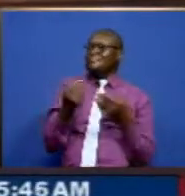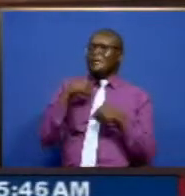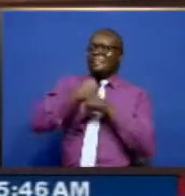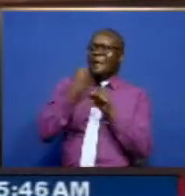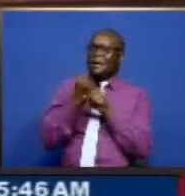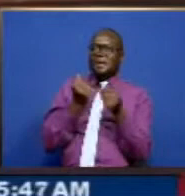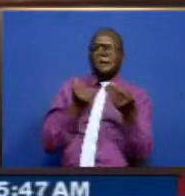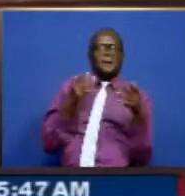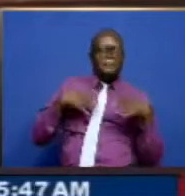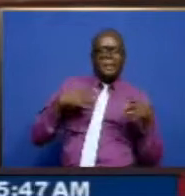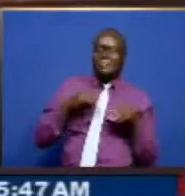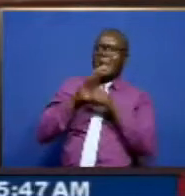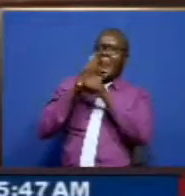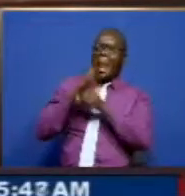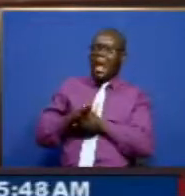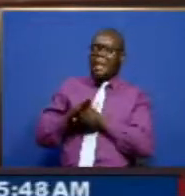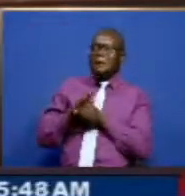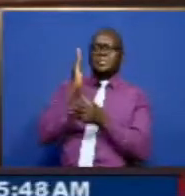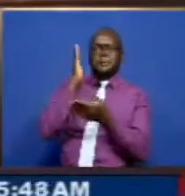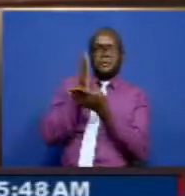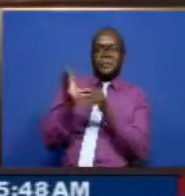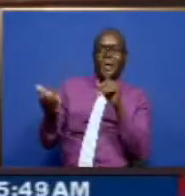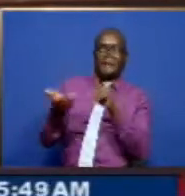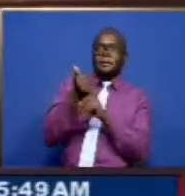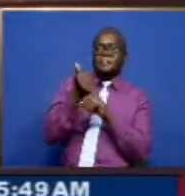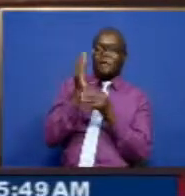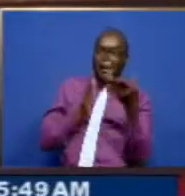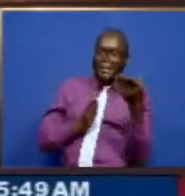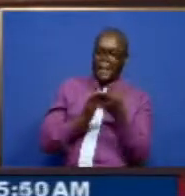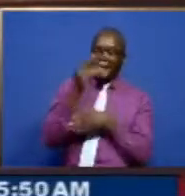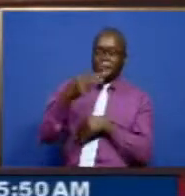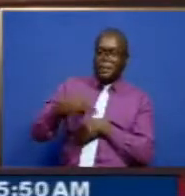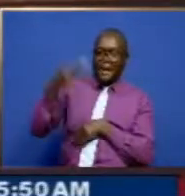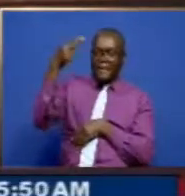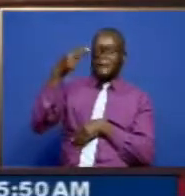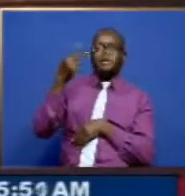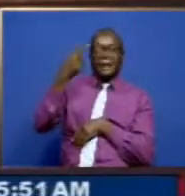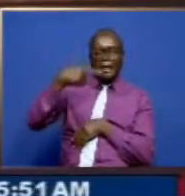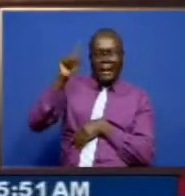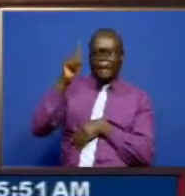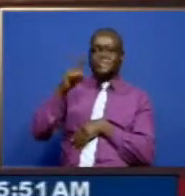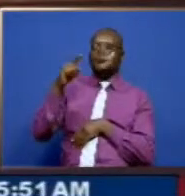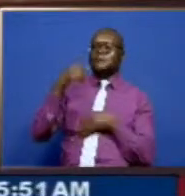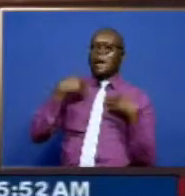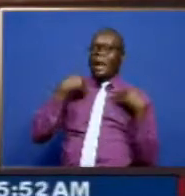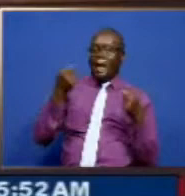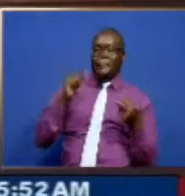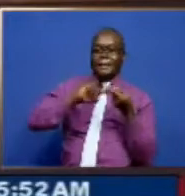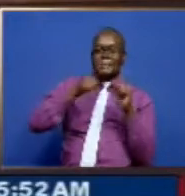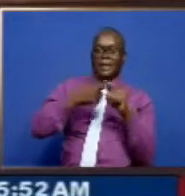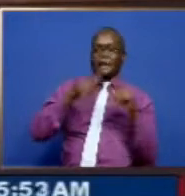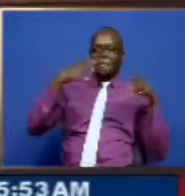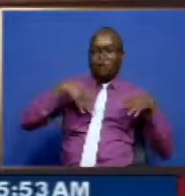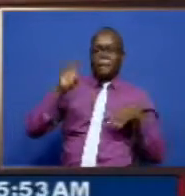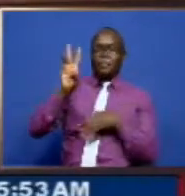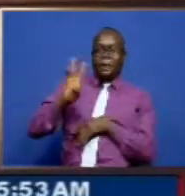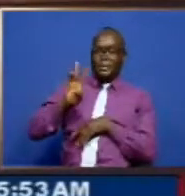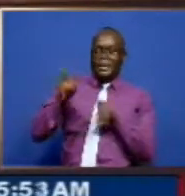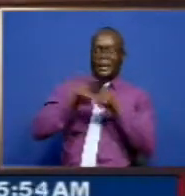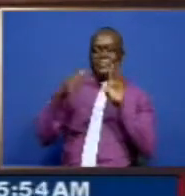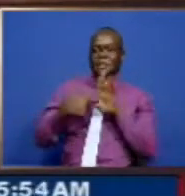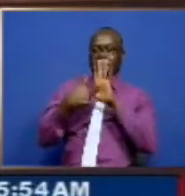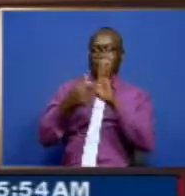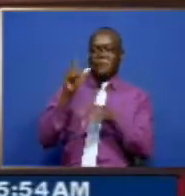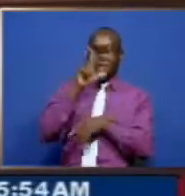comprised and undermined the realizations of the right to highest attainable health standard of the people of Wajir as